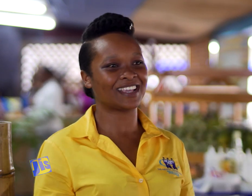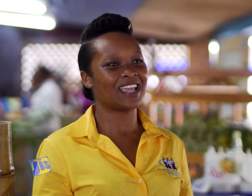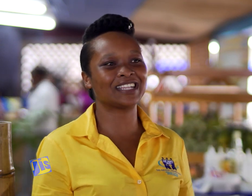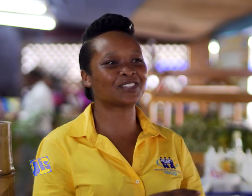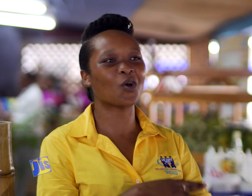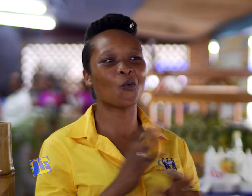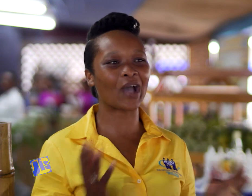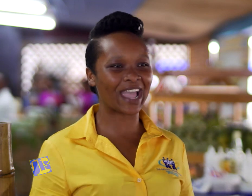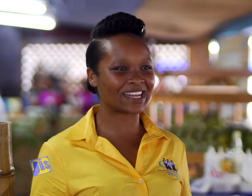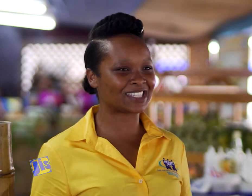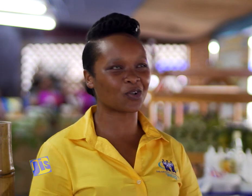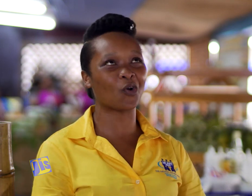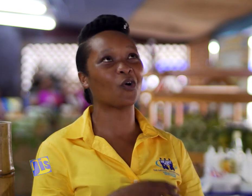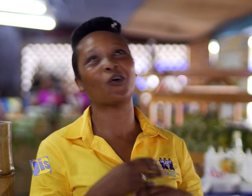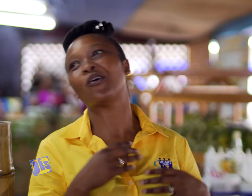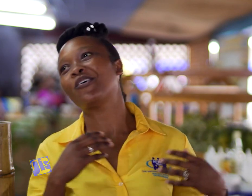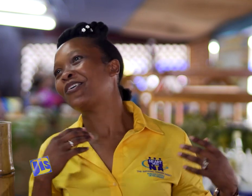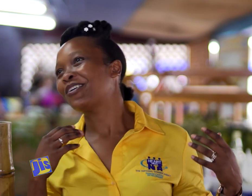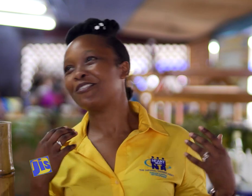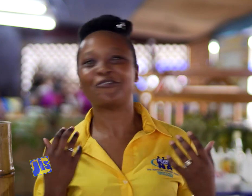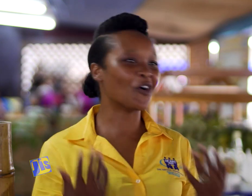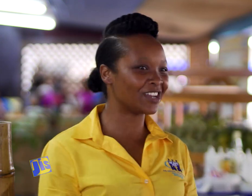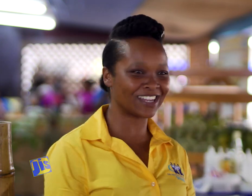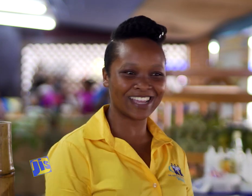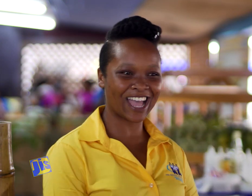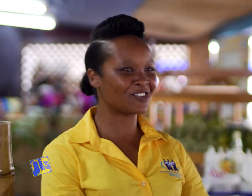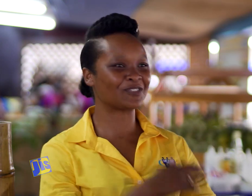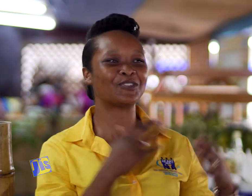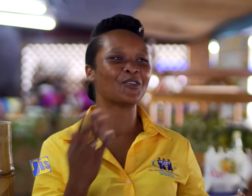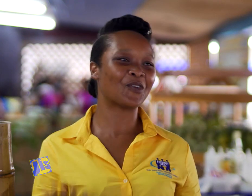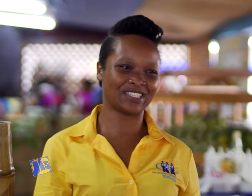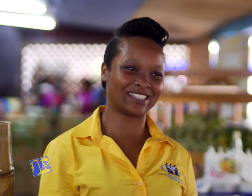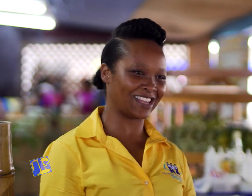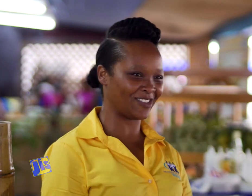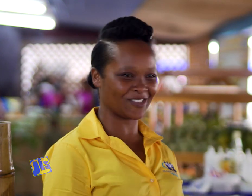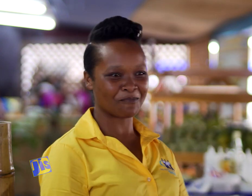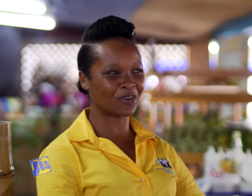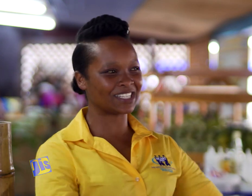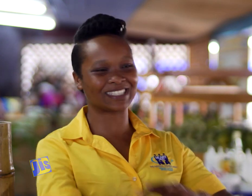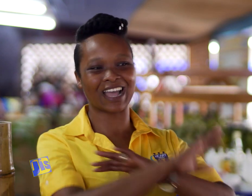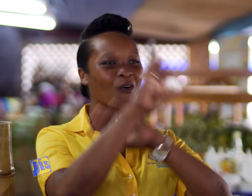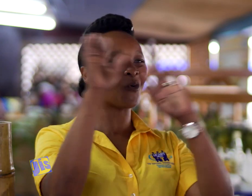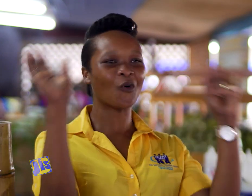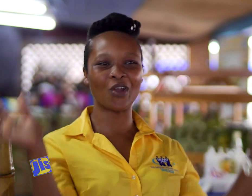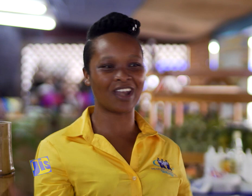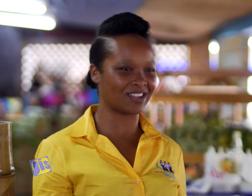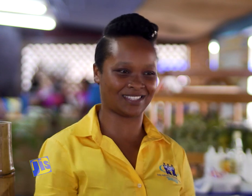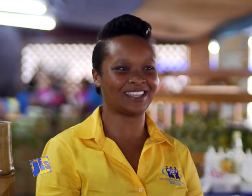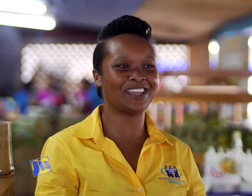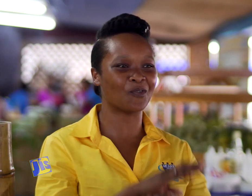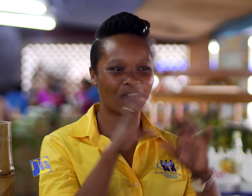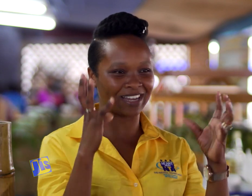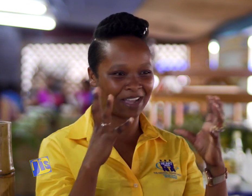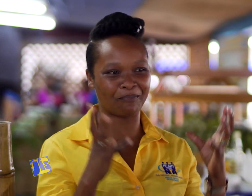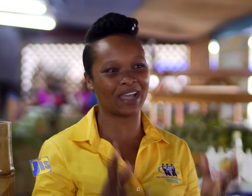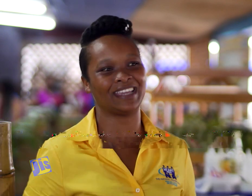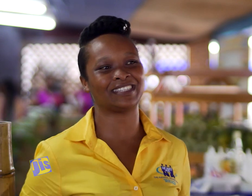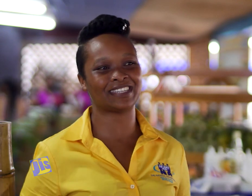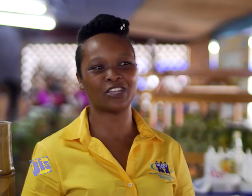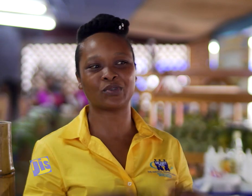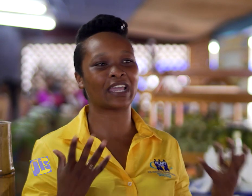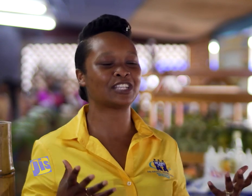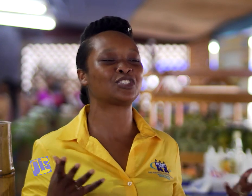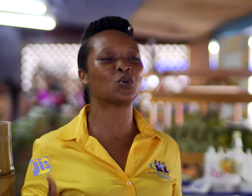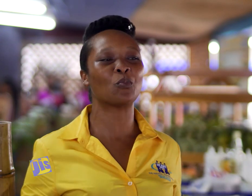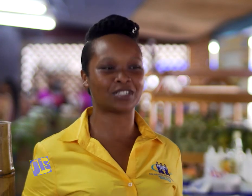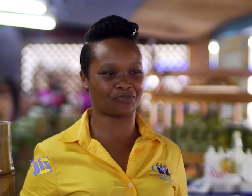because it's so wide, it's so fun. I don't even know what to tell you, but it's a whole lot in one little package